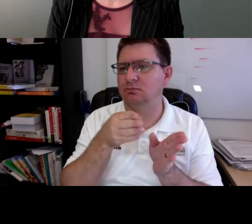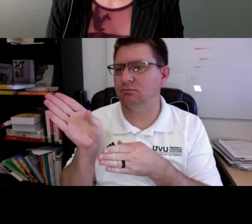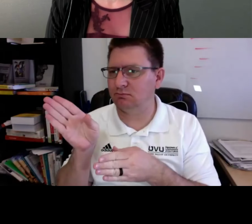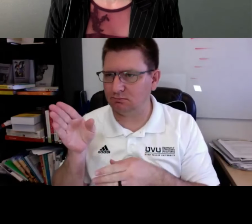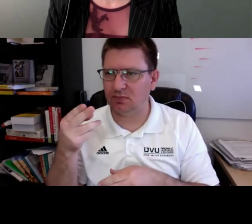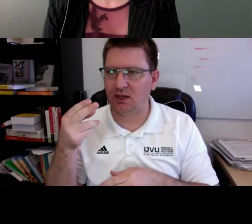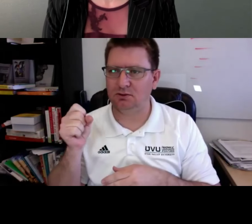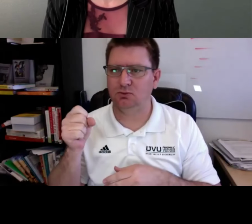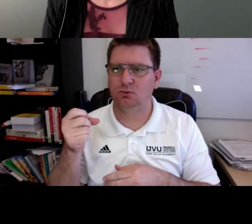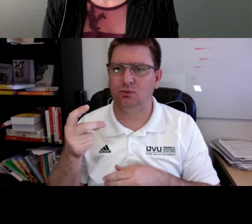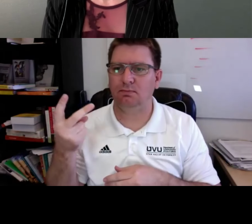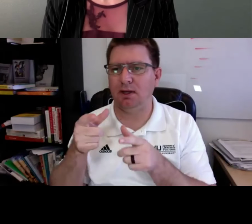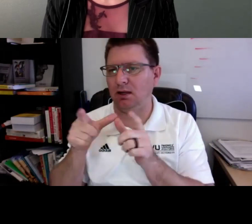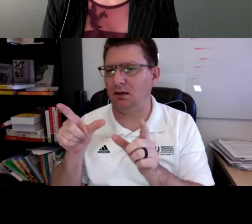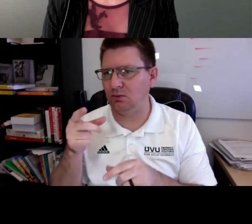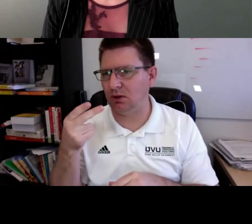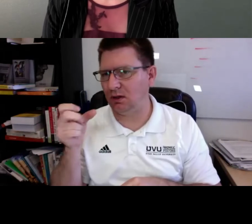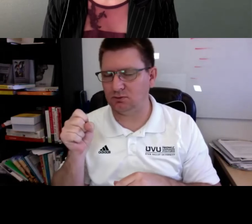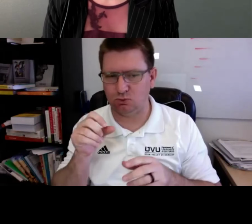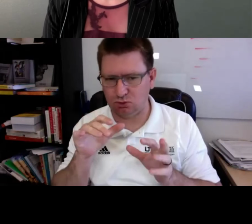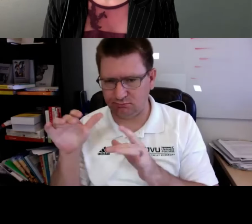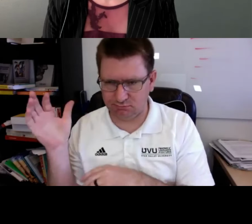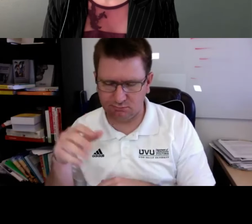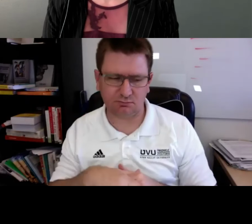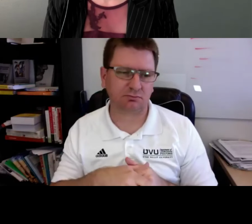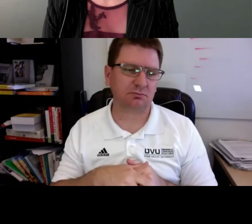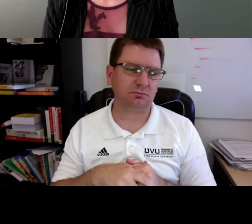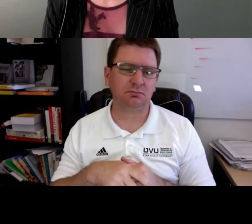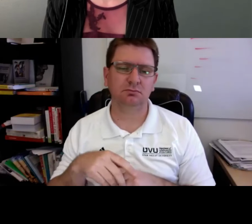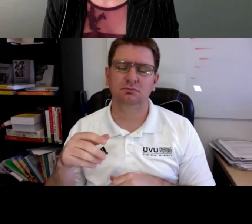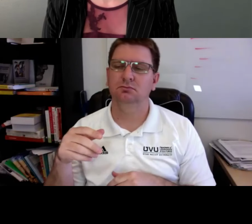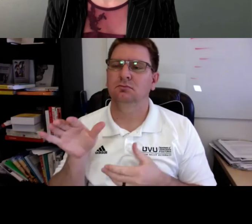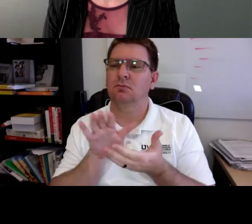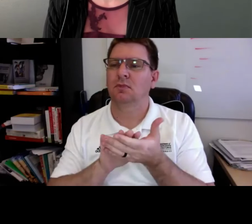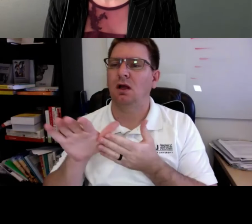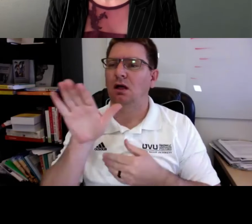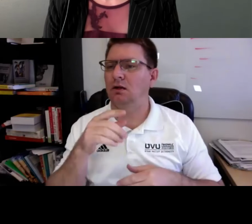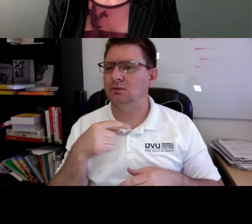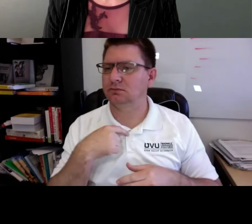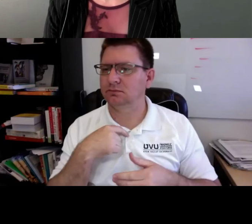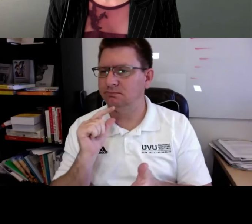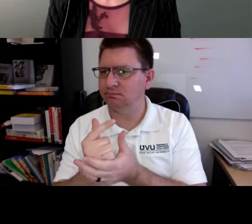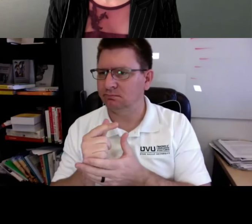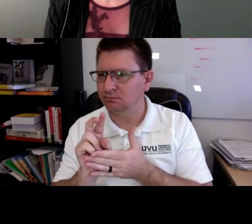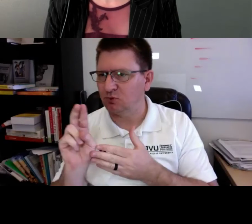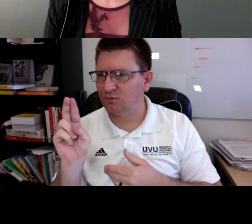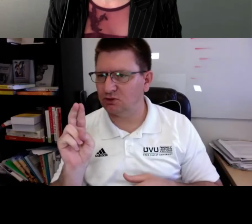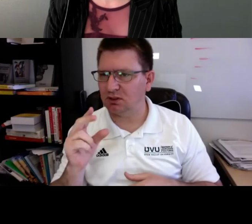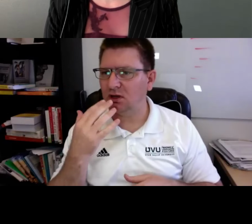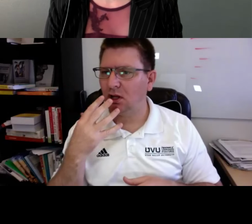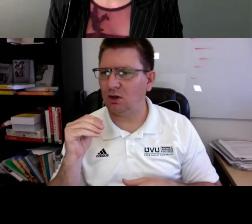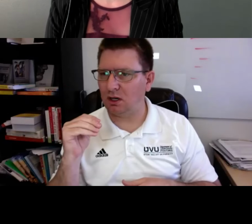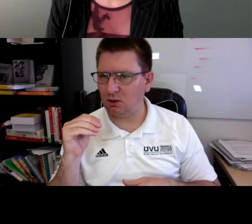middle school. And then at middle school, when I transitioned to high school, there was a bilingual program. In college,